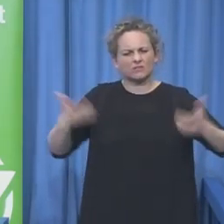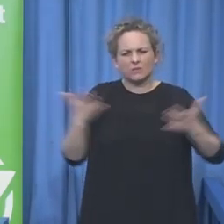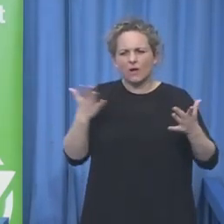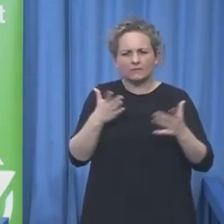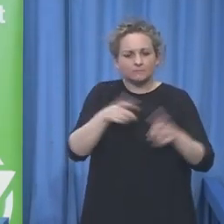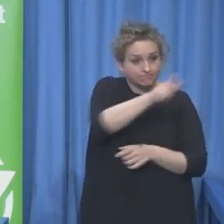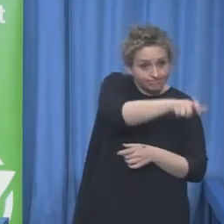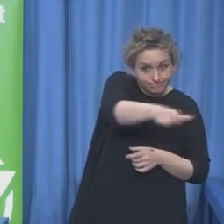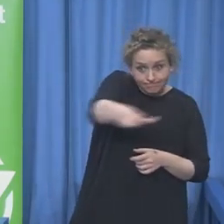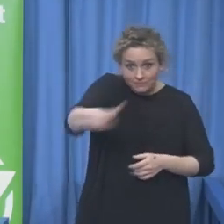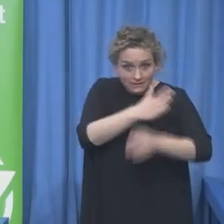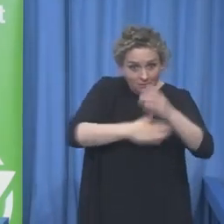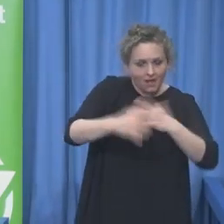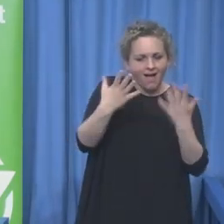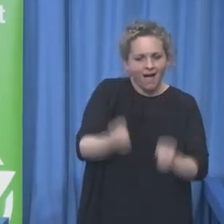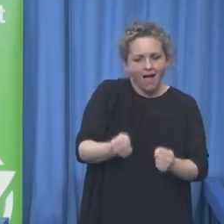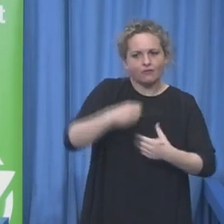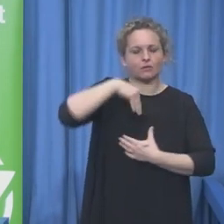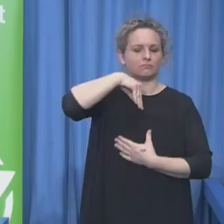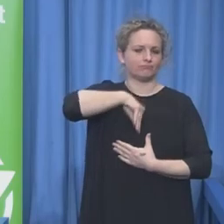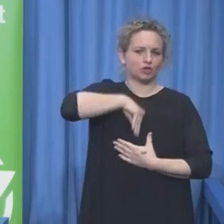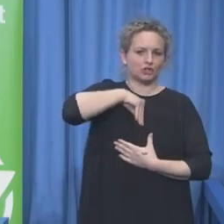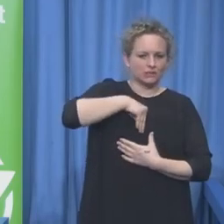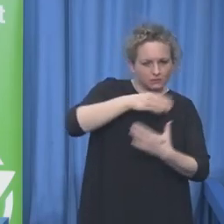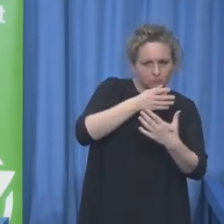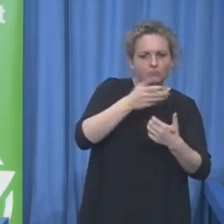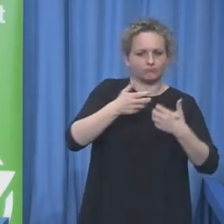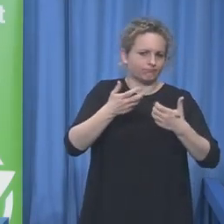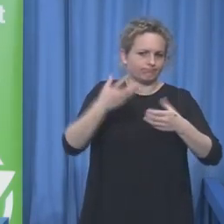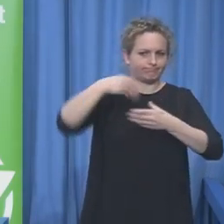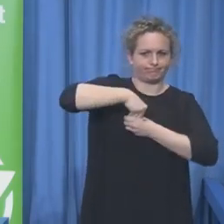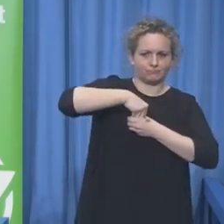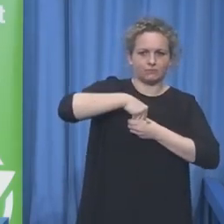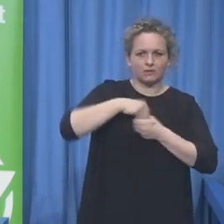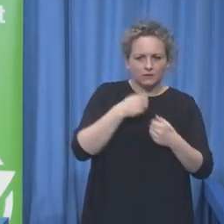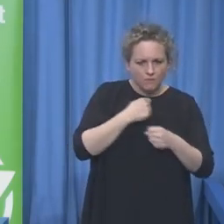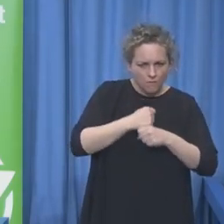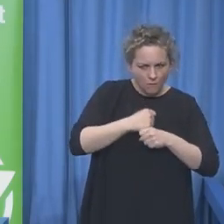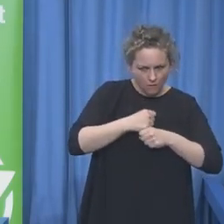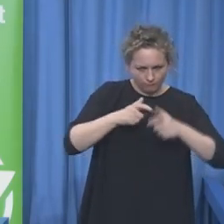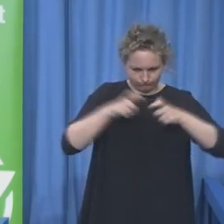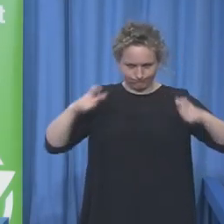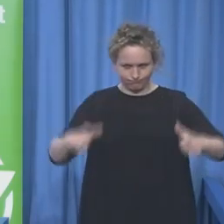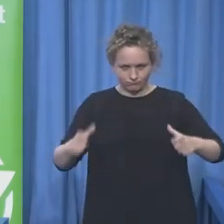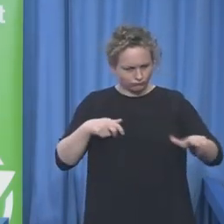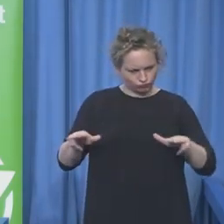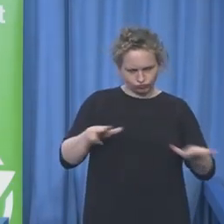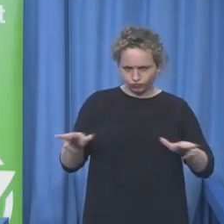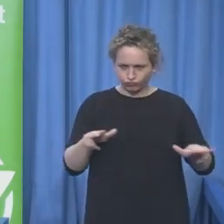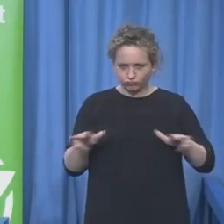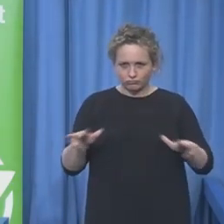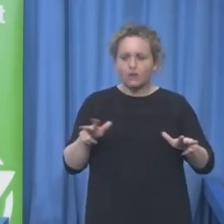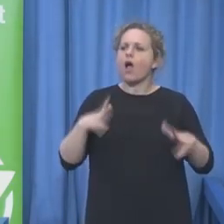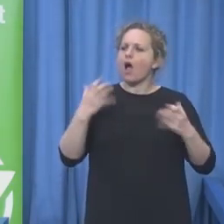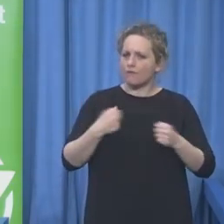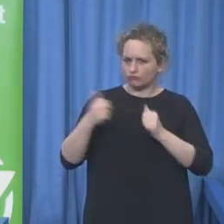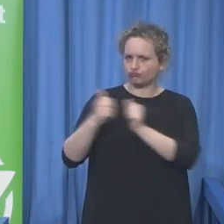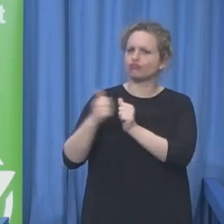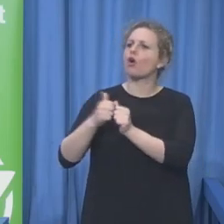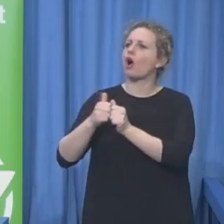and implemented in the last few years in our organization. It was developed with the cooperation of the Ministry of Health in order